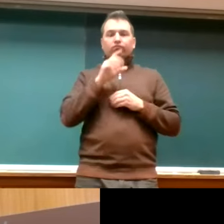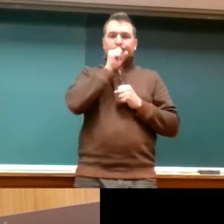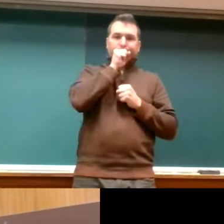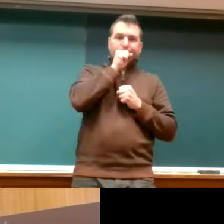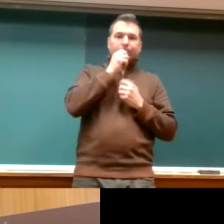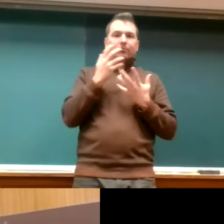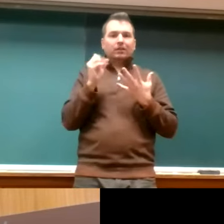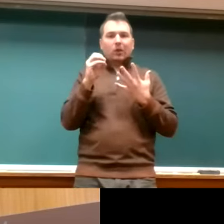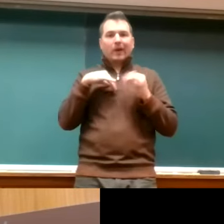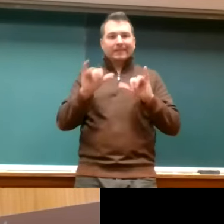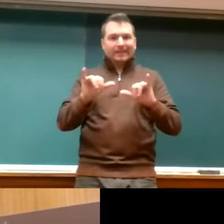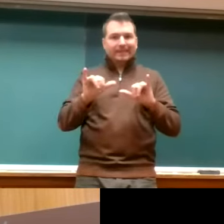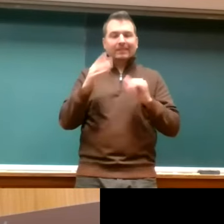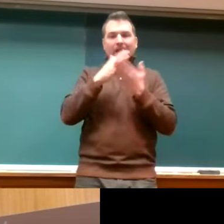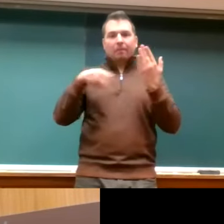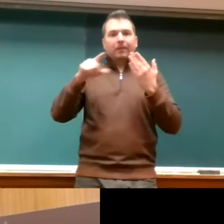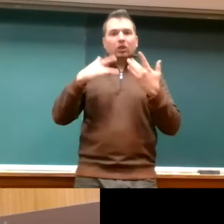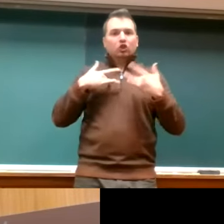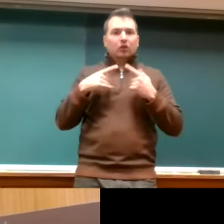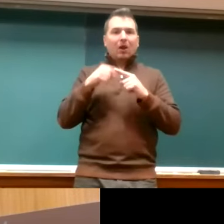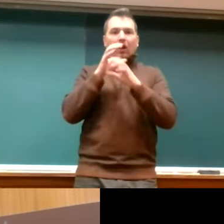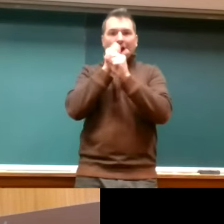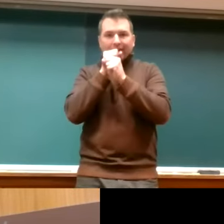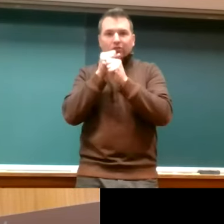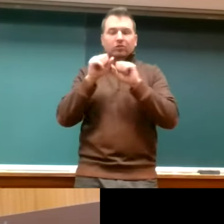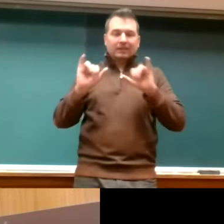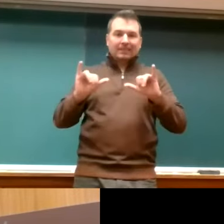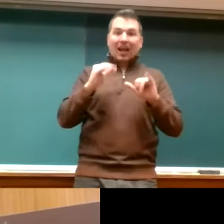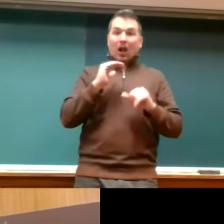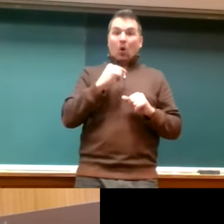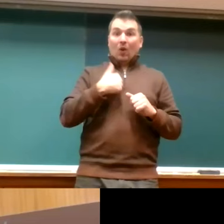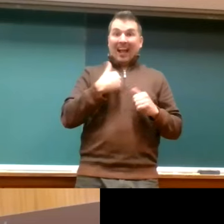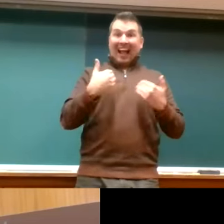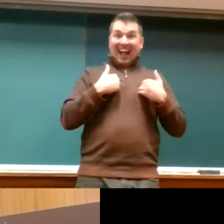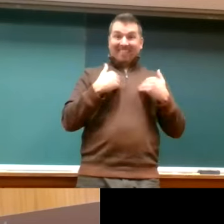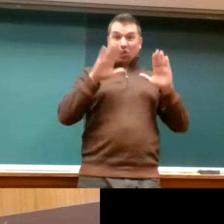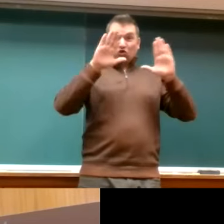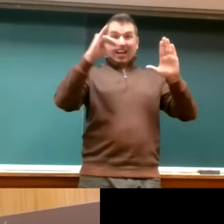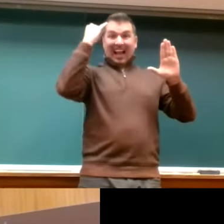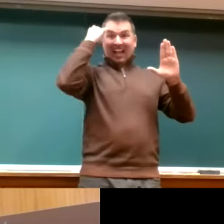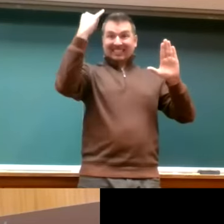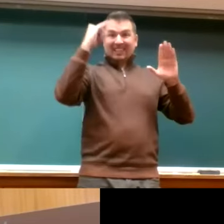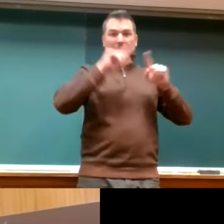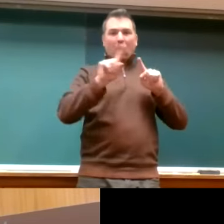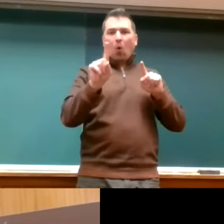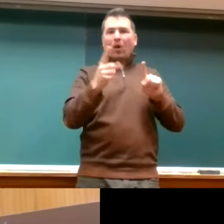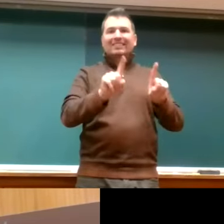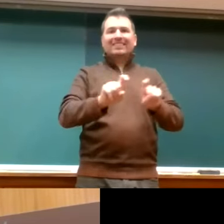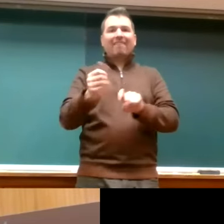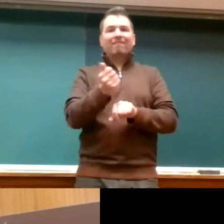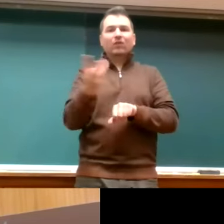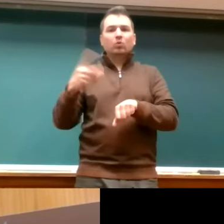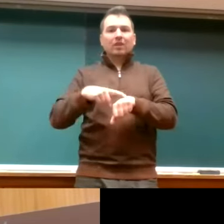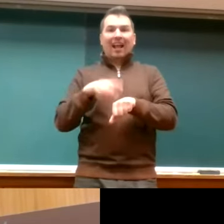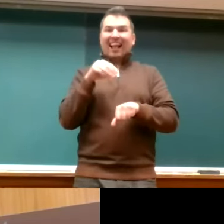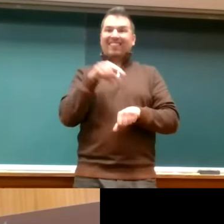that. So far, we don't have a great model. I shouldn't say we have a great model. We've only tested a couple of times, and it's our weakest